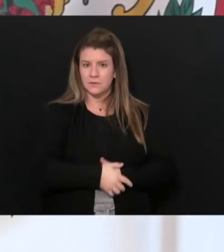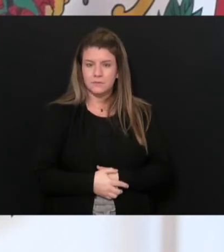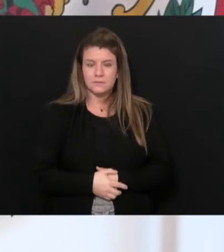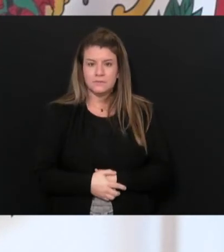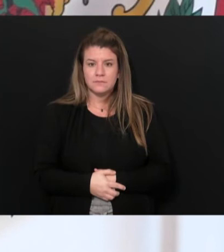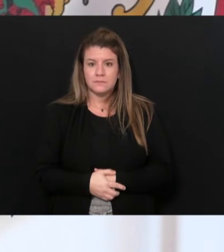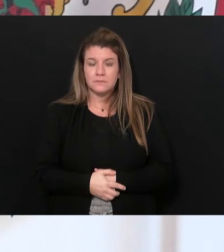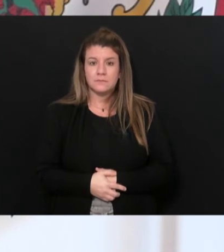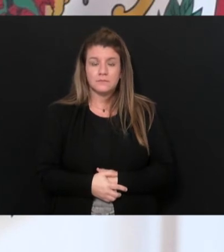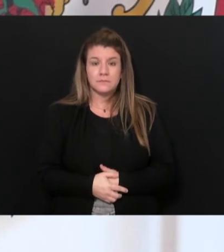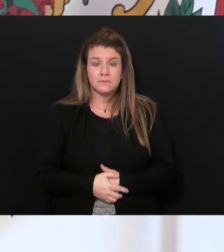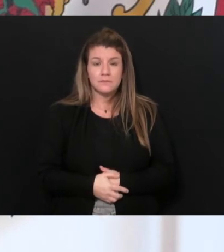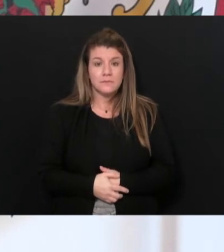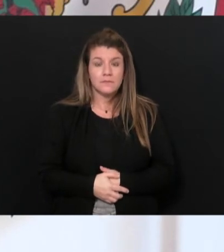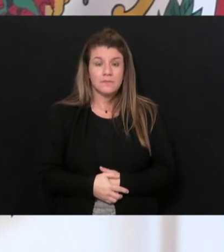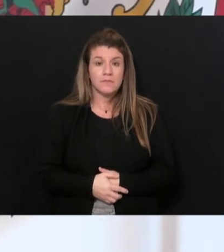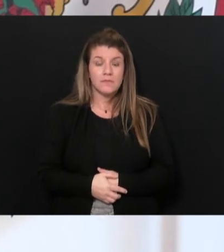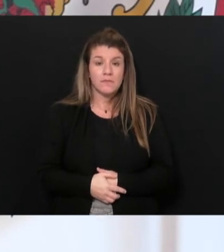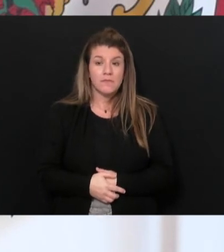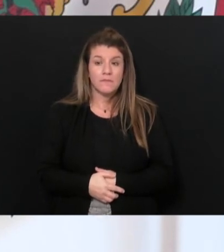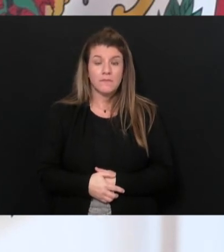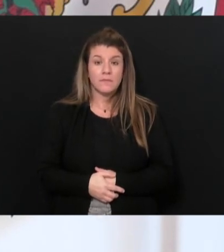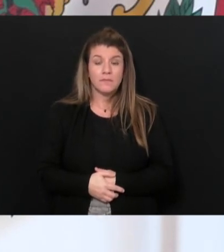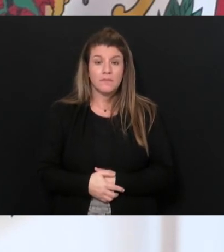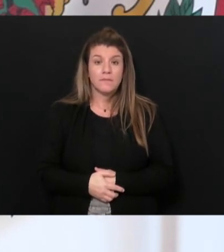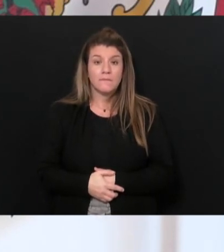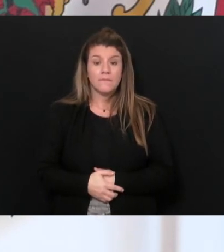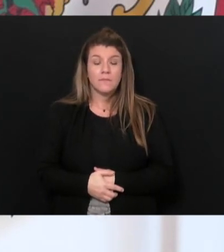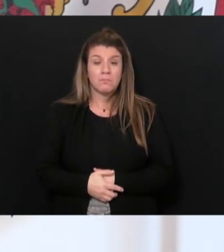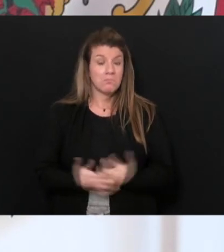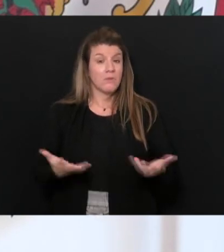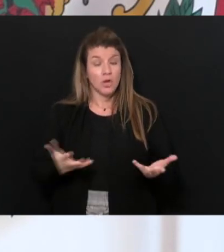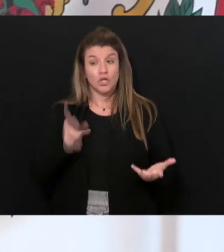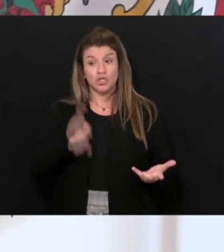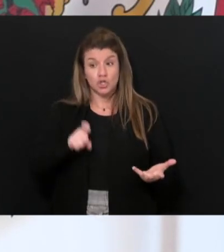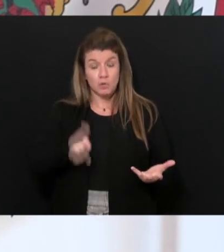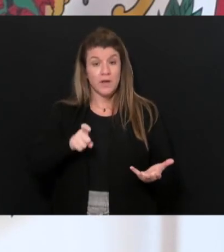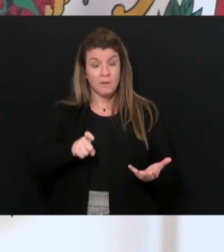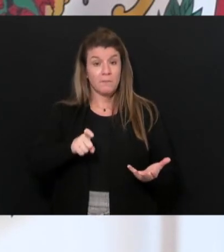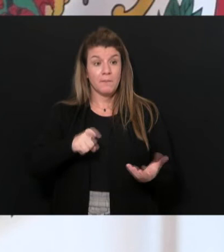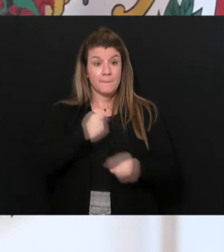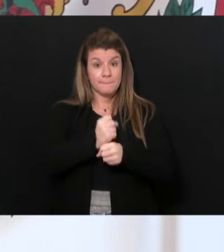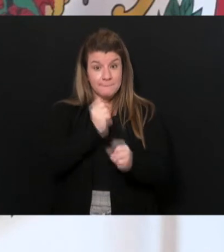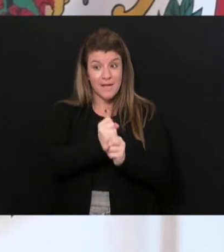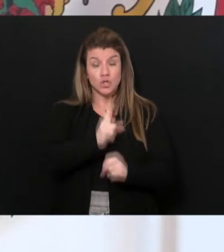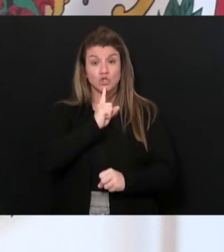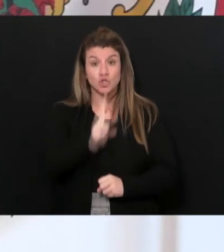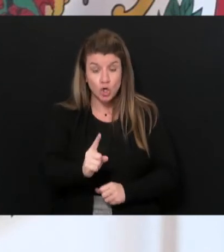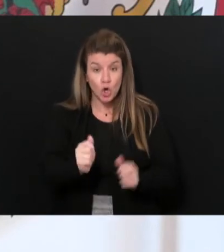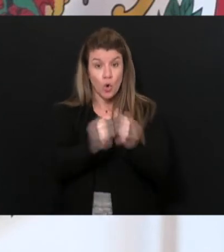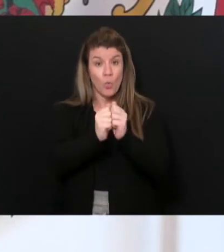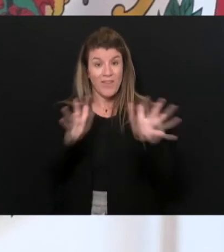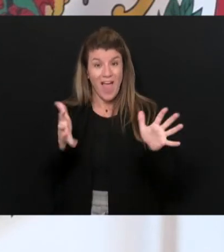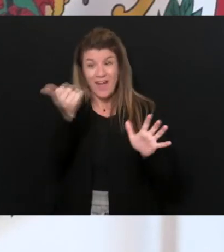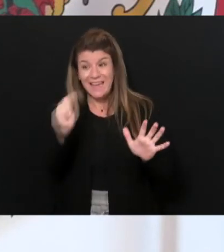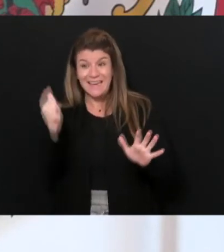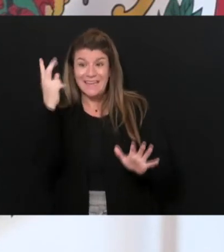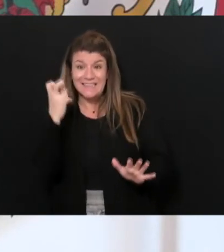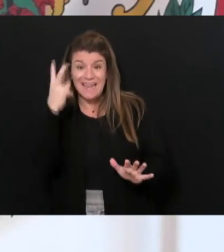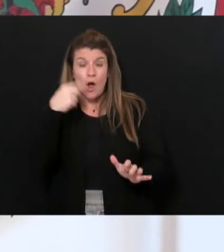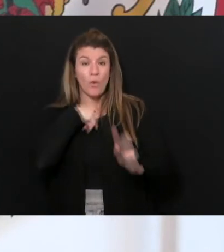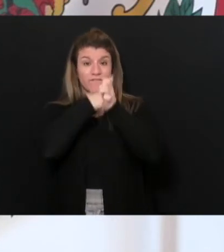Absolutely, from the standpoint, or say, would we be better off than to make absolutely certain beyond a doubt that we always are